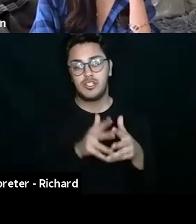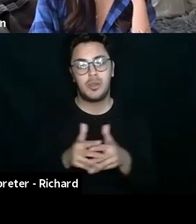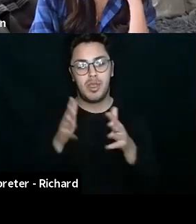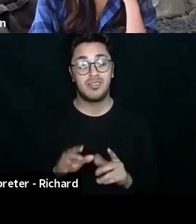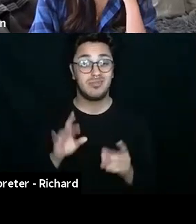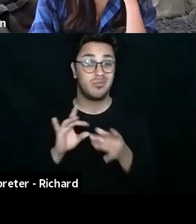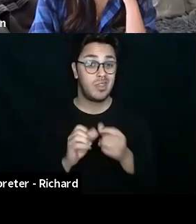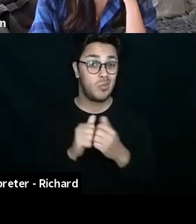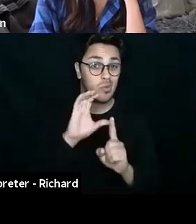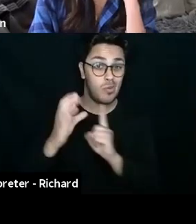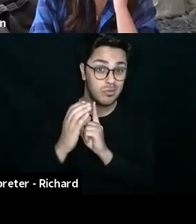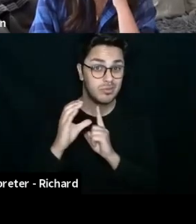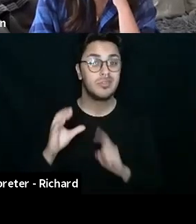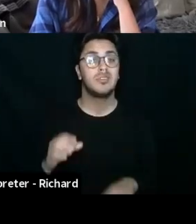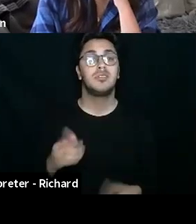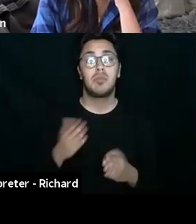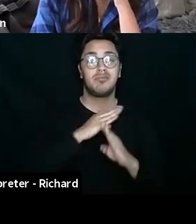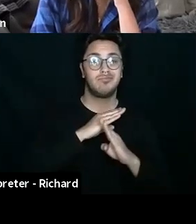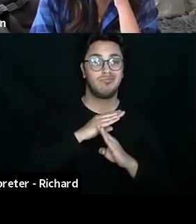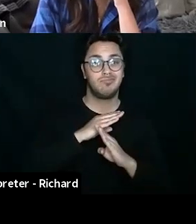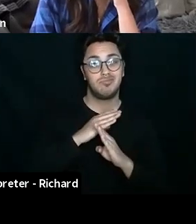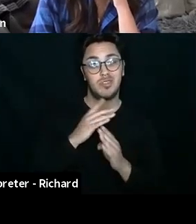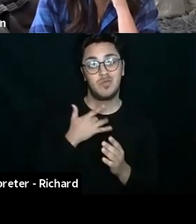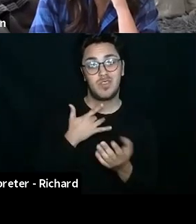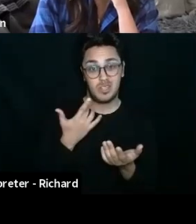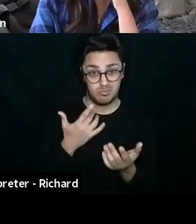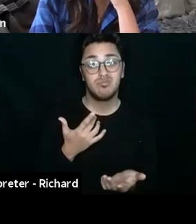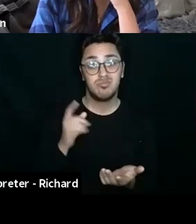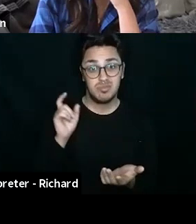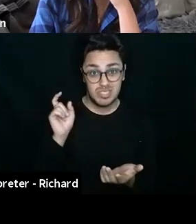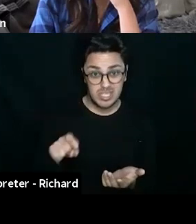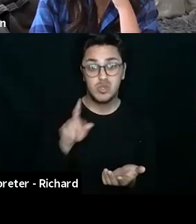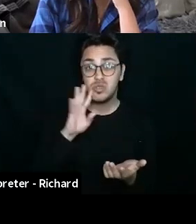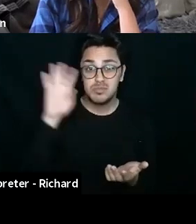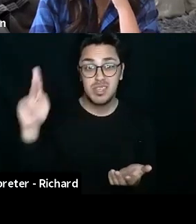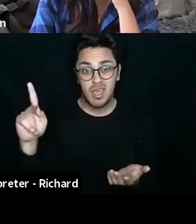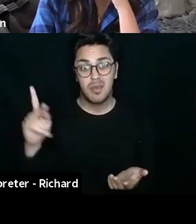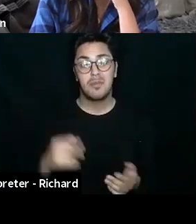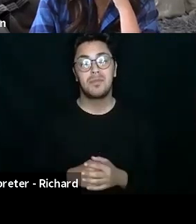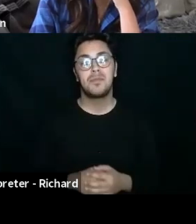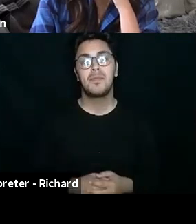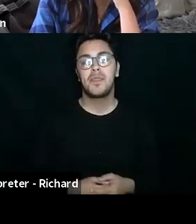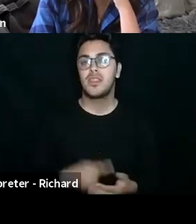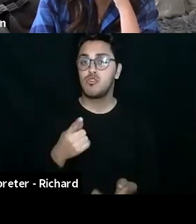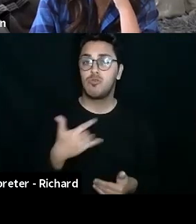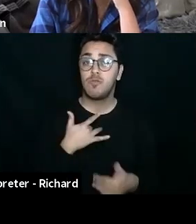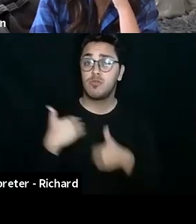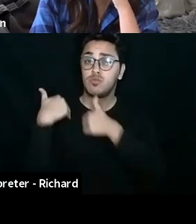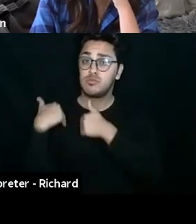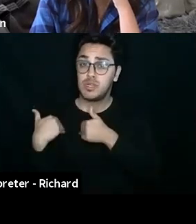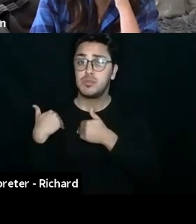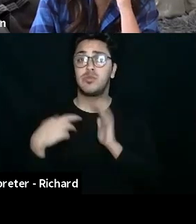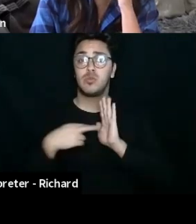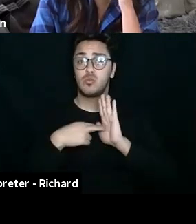may be inhibited to speak up, and I want to talk about the great responsibility that you might feel in